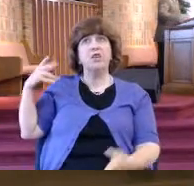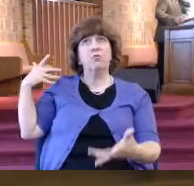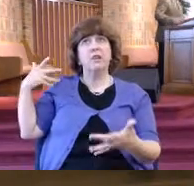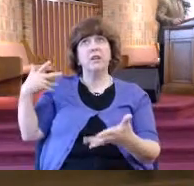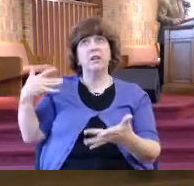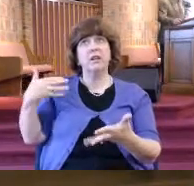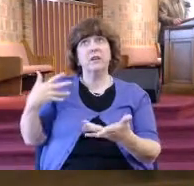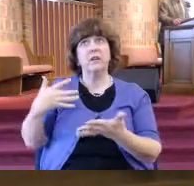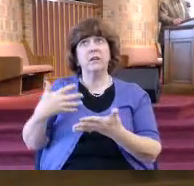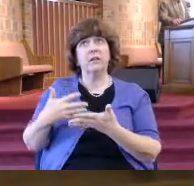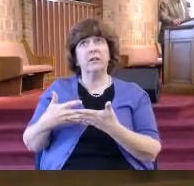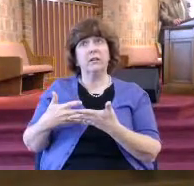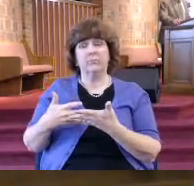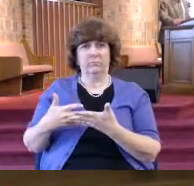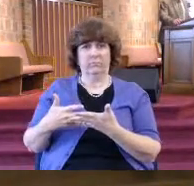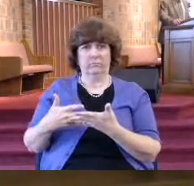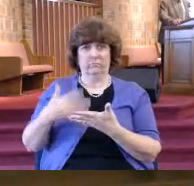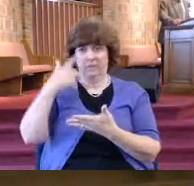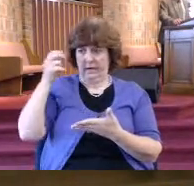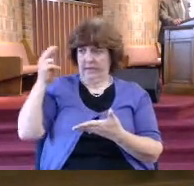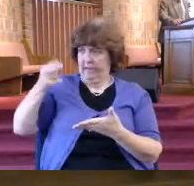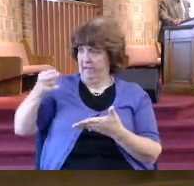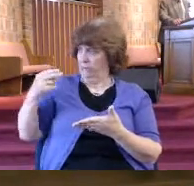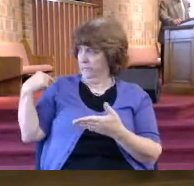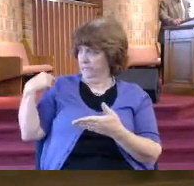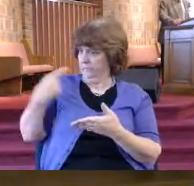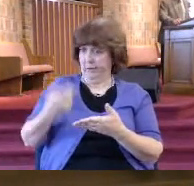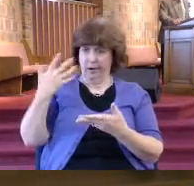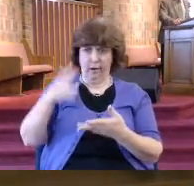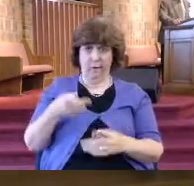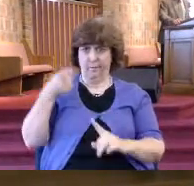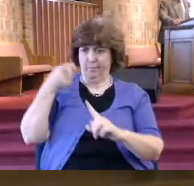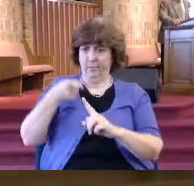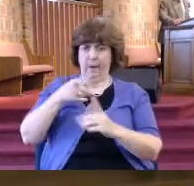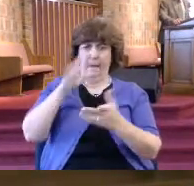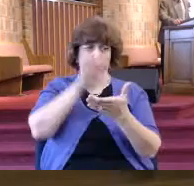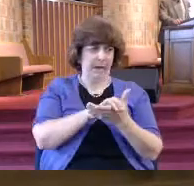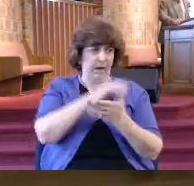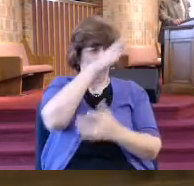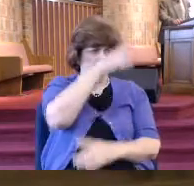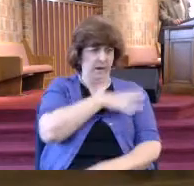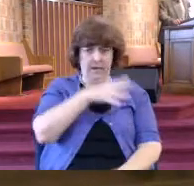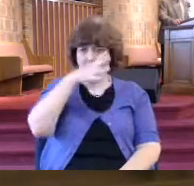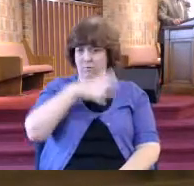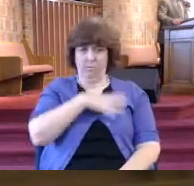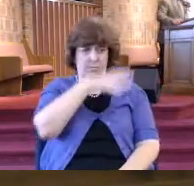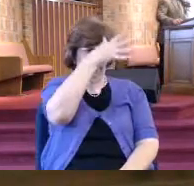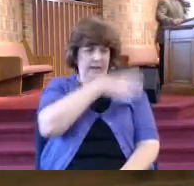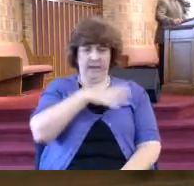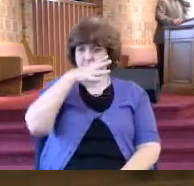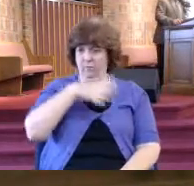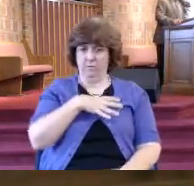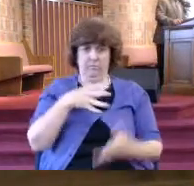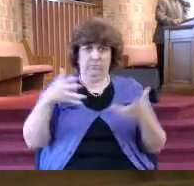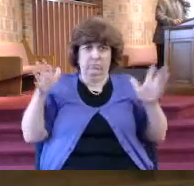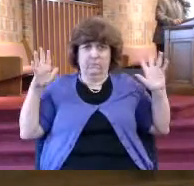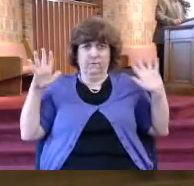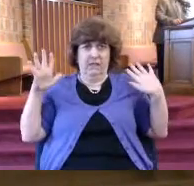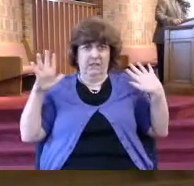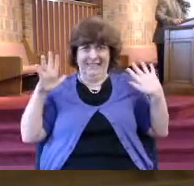all of human history shows the relationship of marriage between men and women. They certainly did not appeal